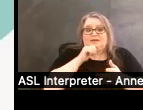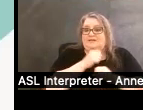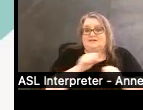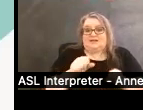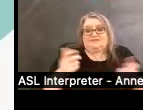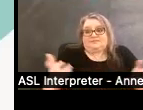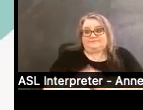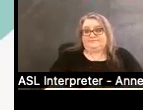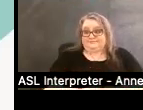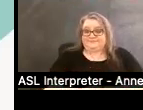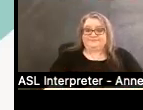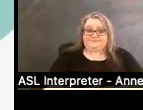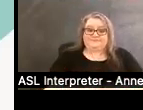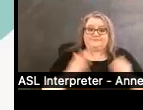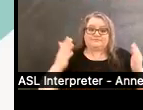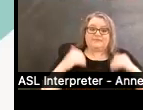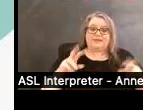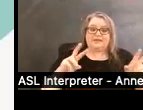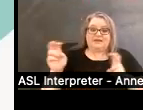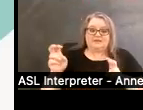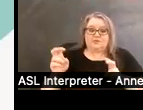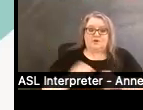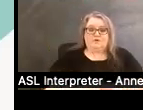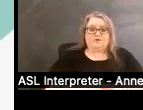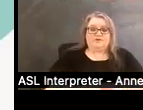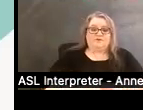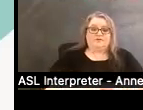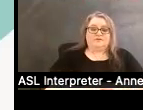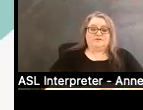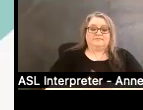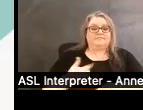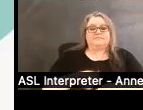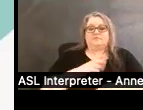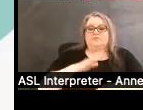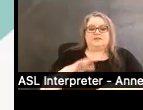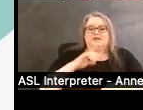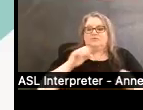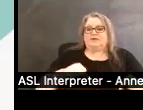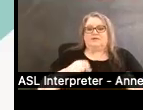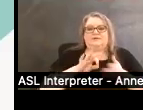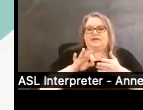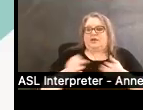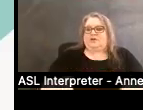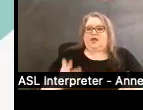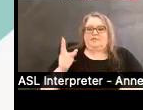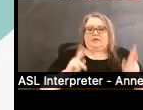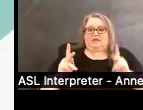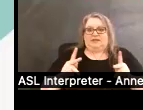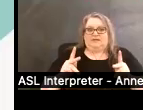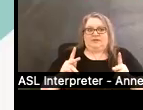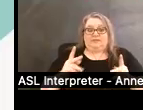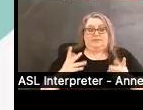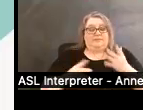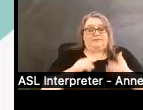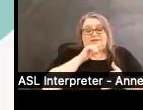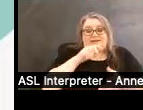And then the next quote goes thus: "We'll never be able to count how many people may not be engaging in sex work